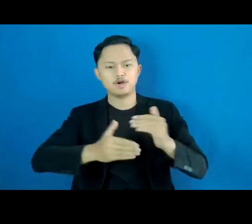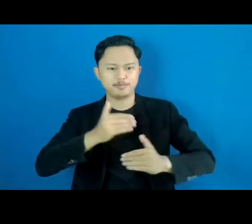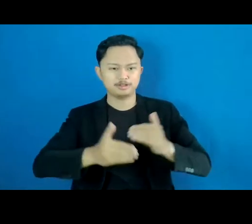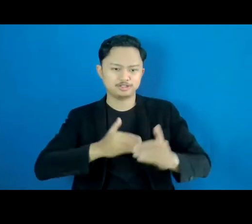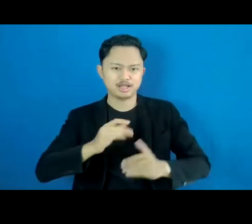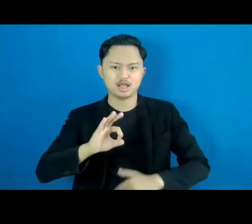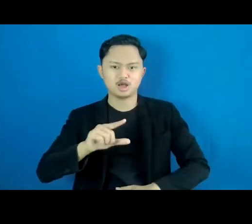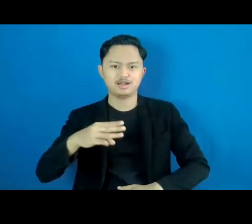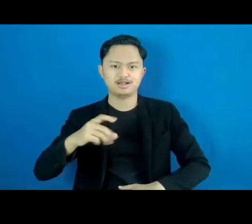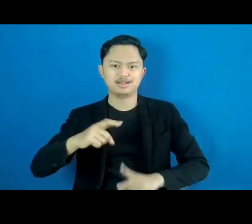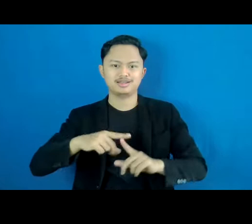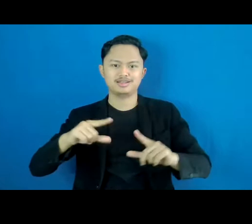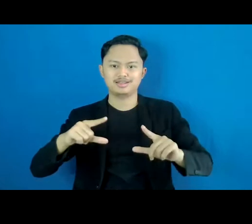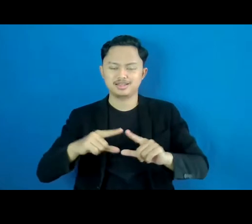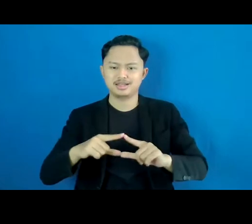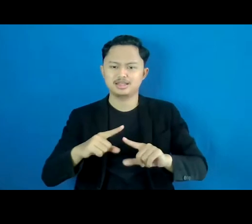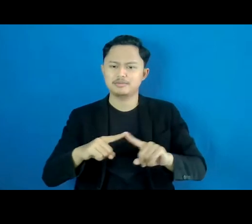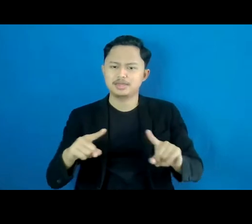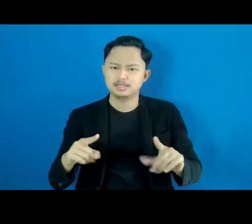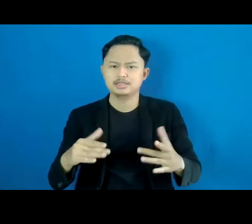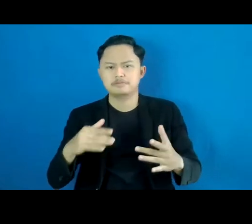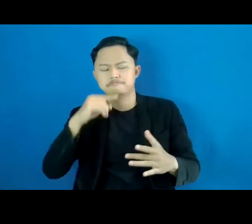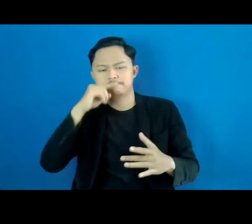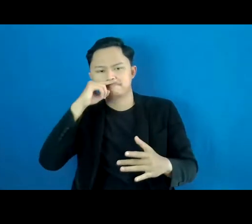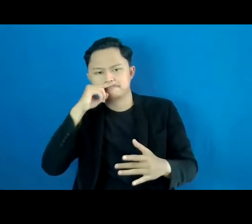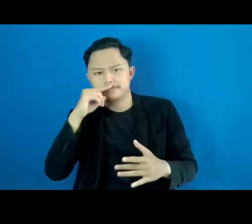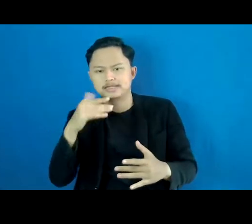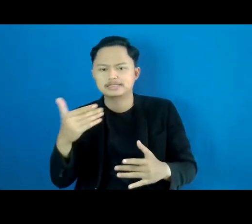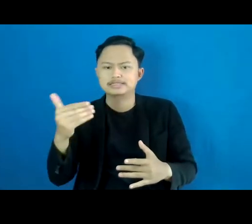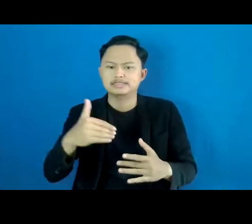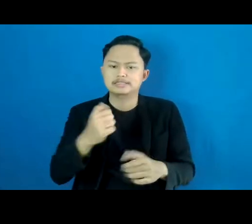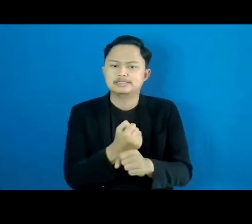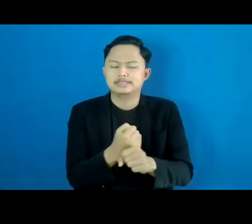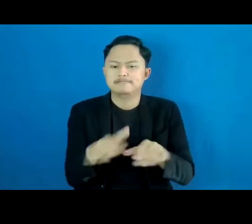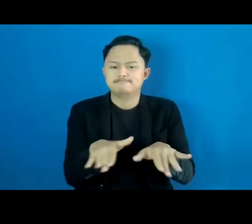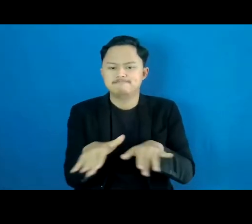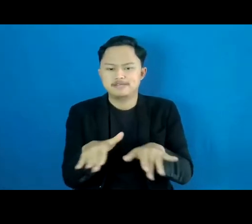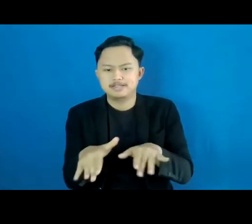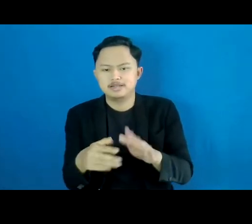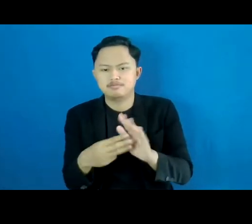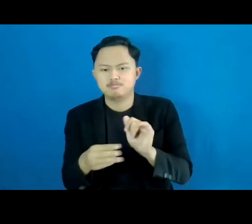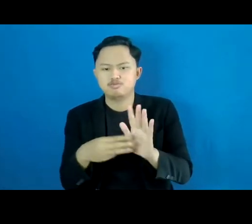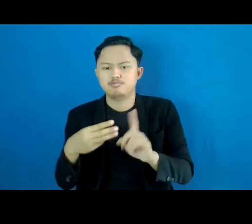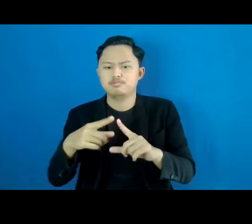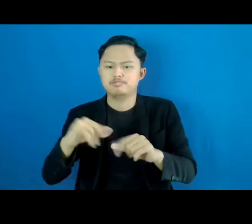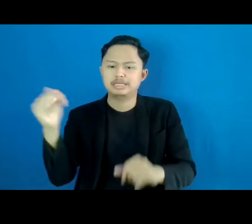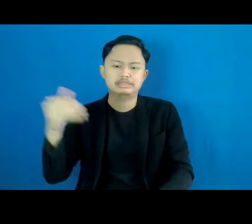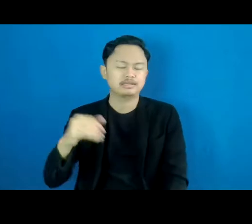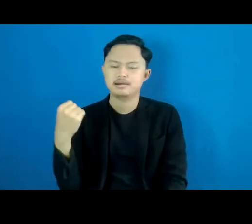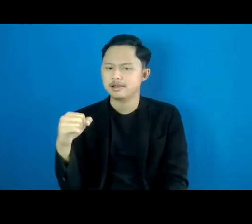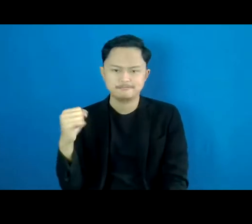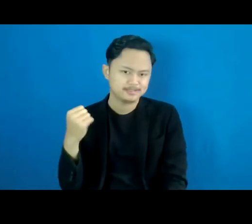Olectra. Unfortunately, Mr. Lokesh Chandra, General Manager, Best from Mumbai, hasn't been able to join us